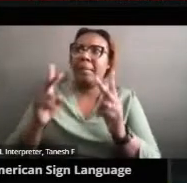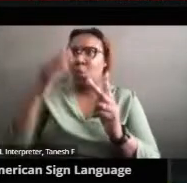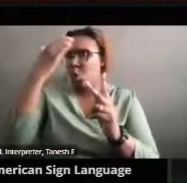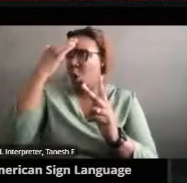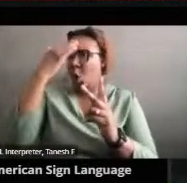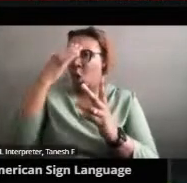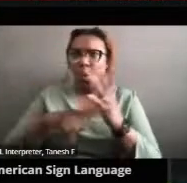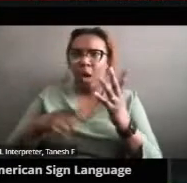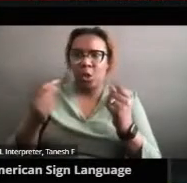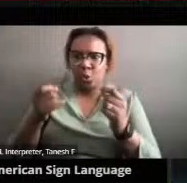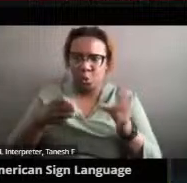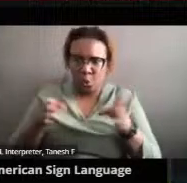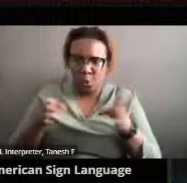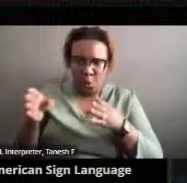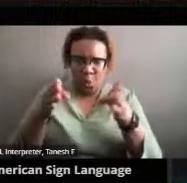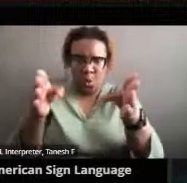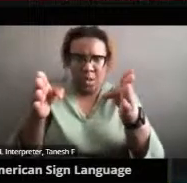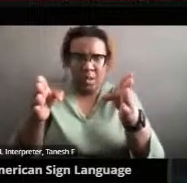Because